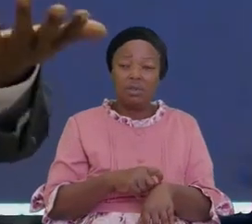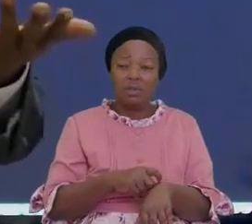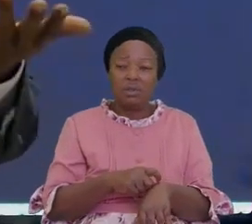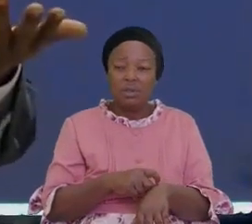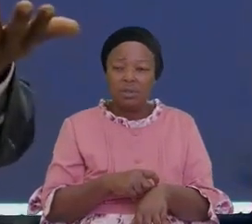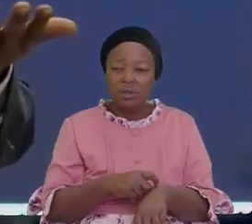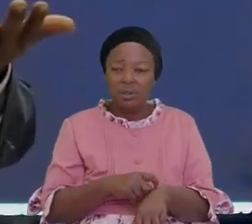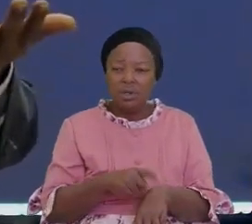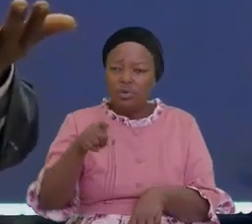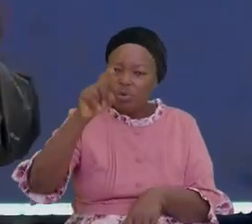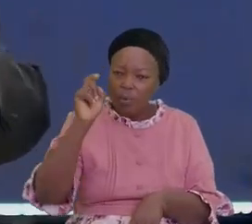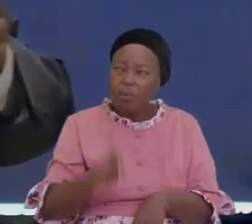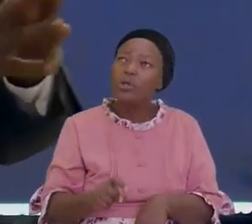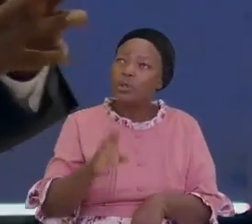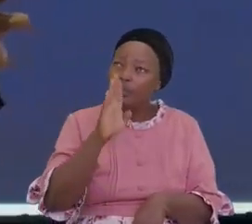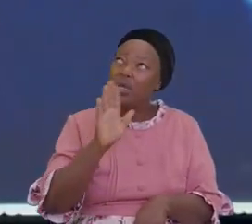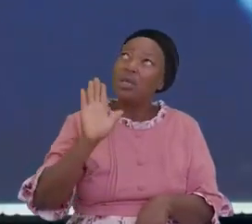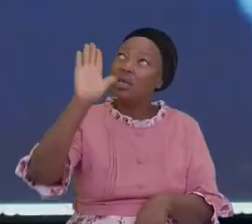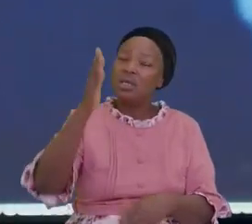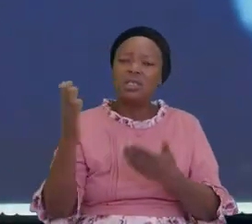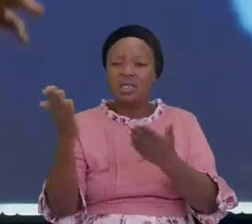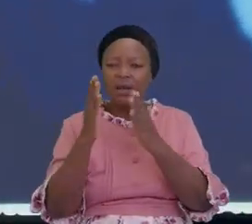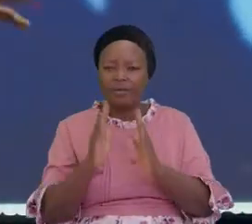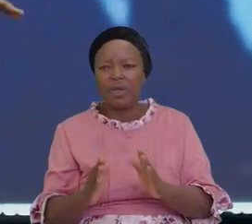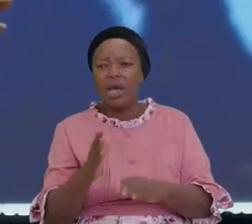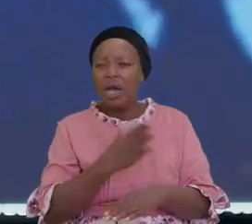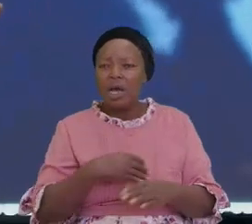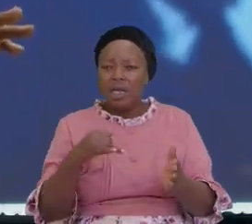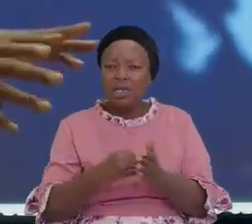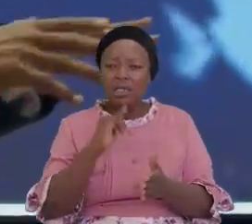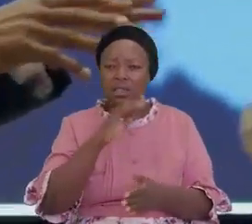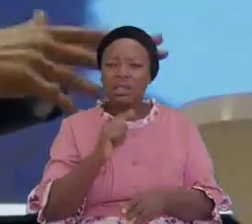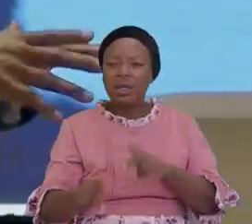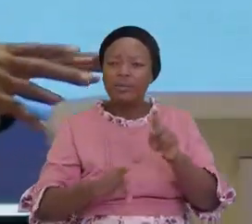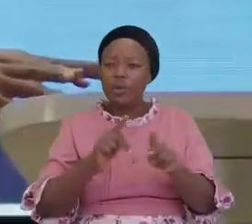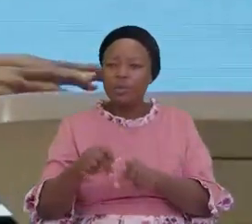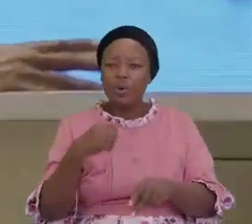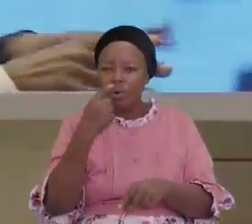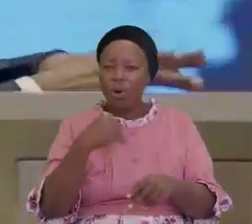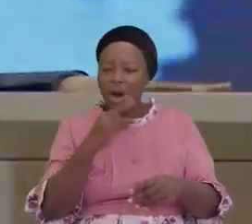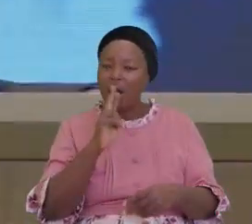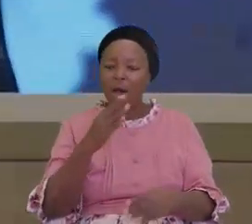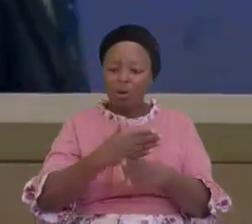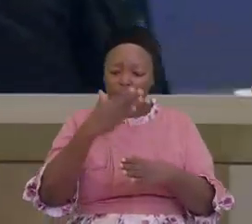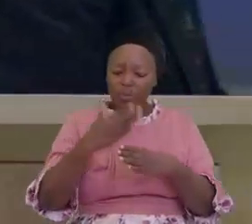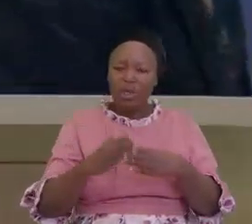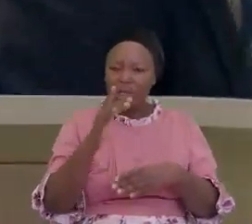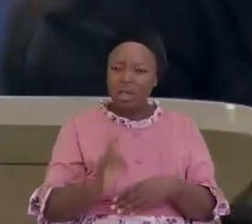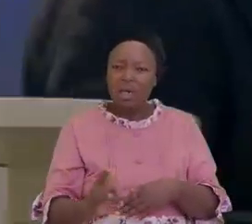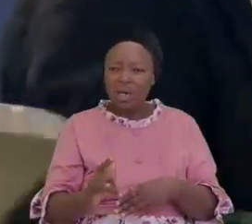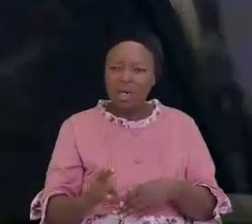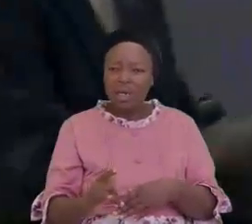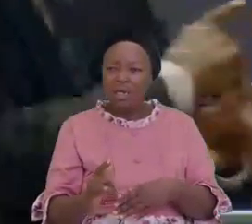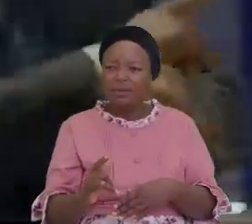You must be his servant. And it is the people who are totally, completely,